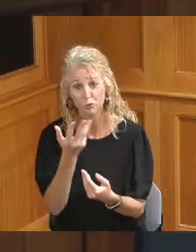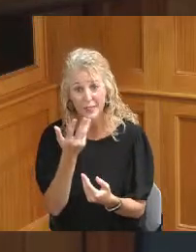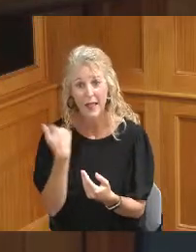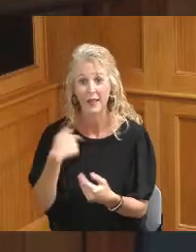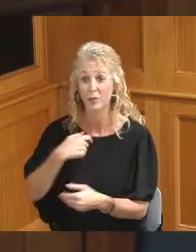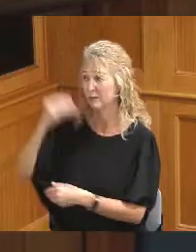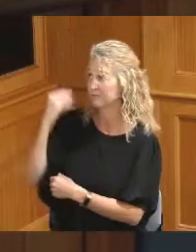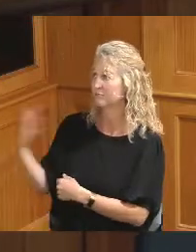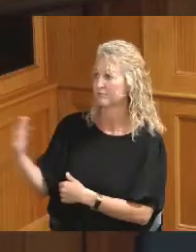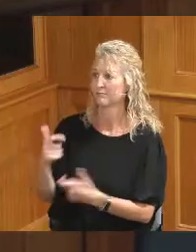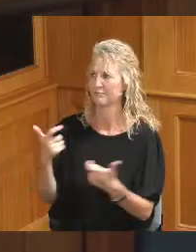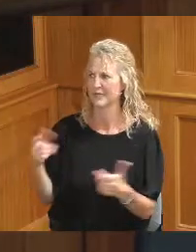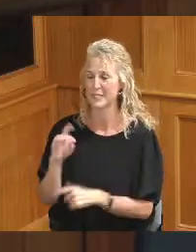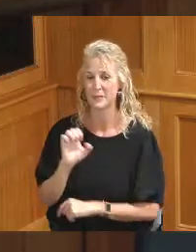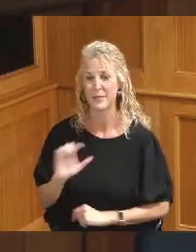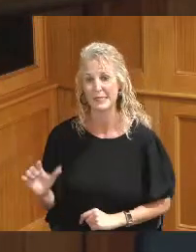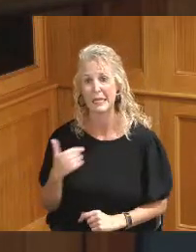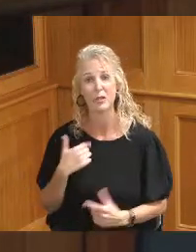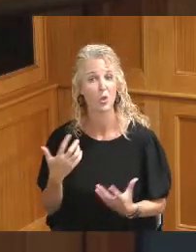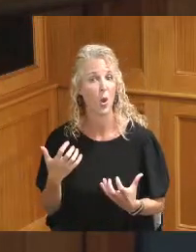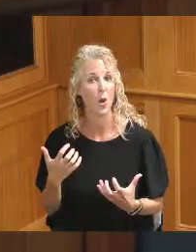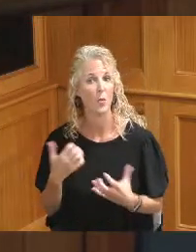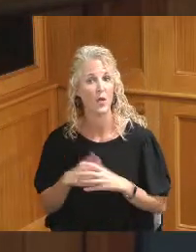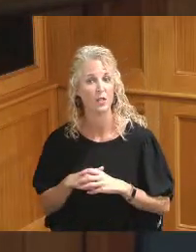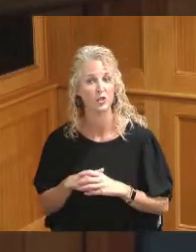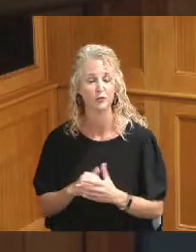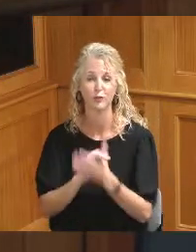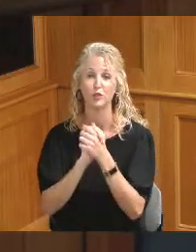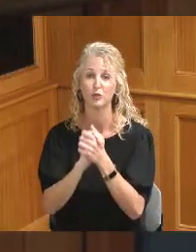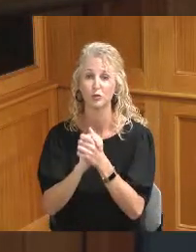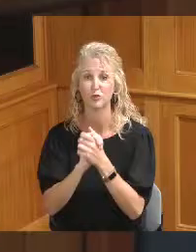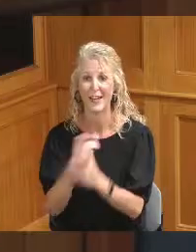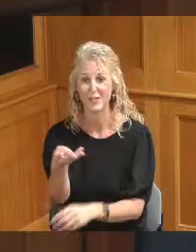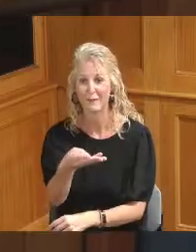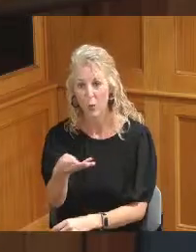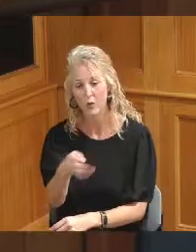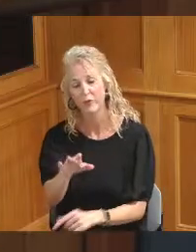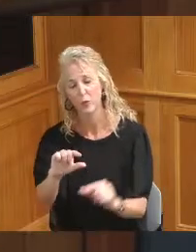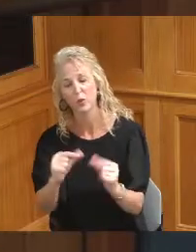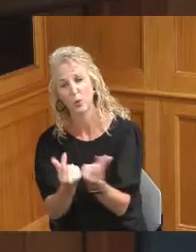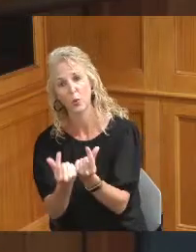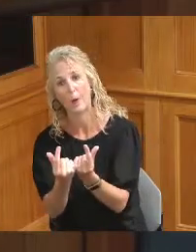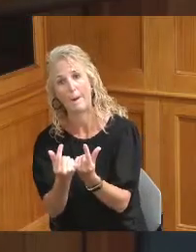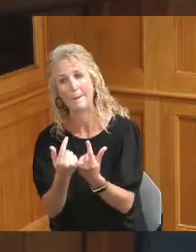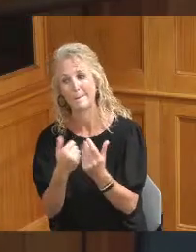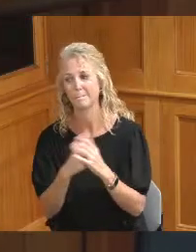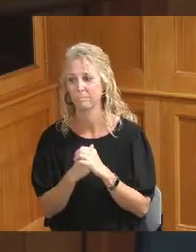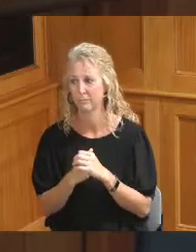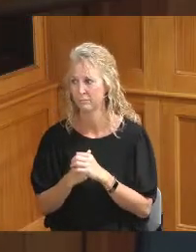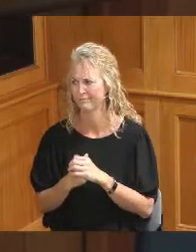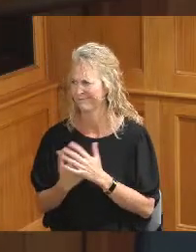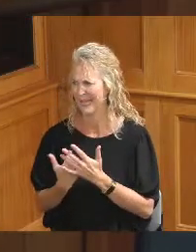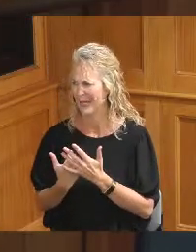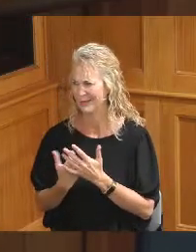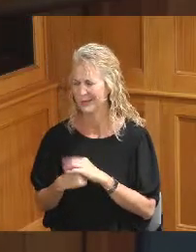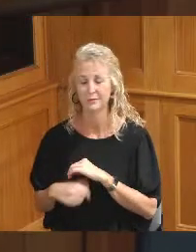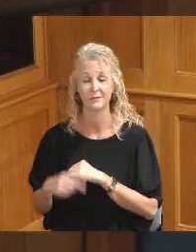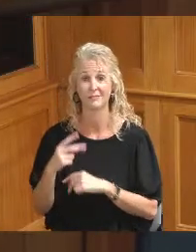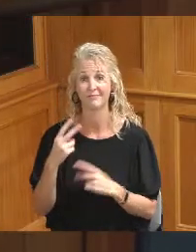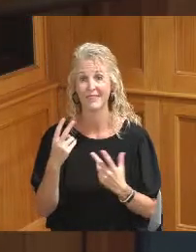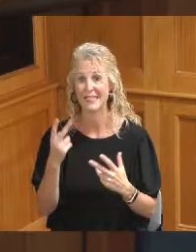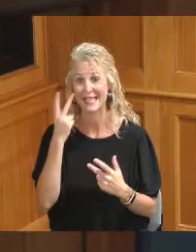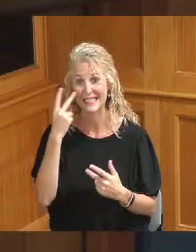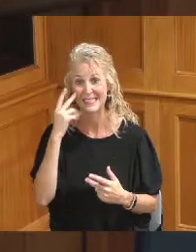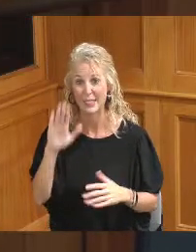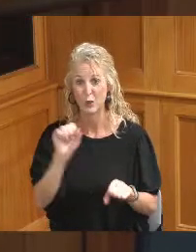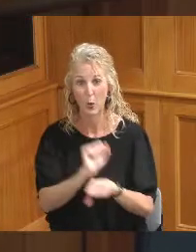So that's a big deal. And I want to congratulate you and look at the body of work that you guys